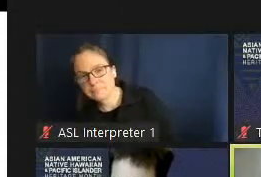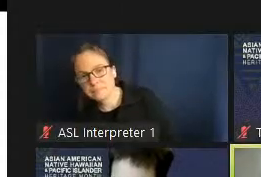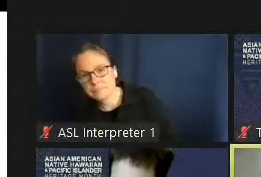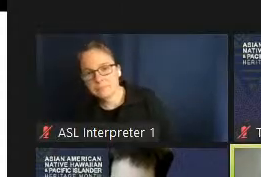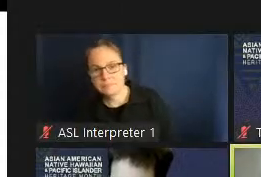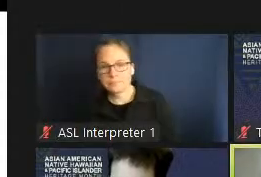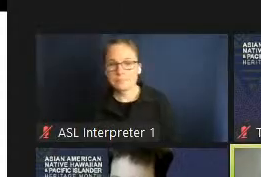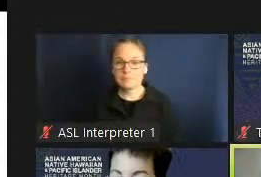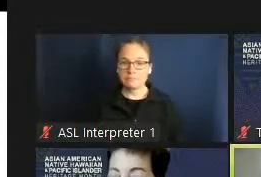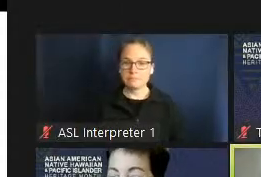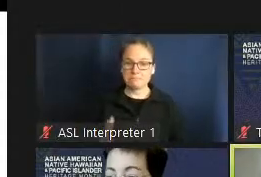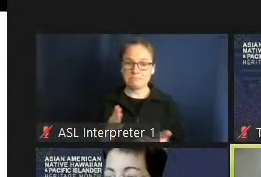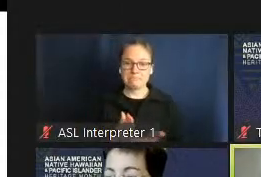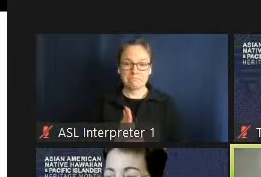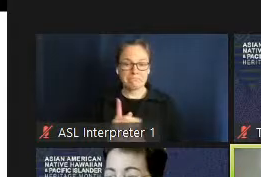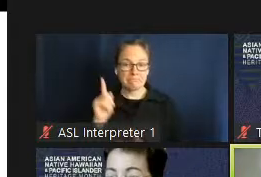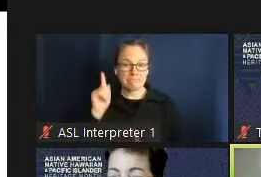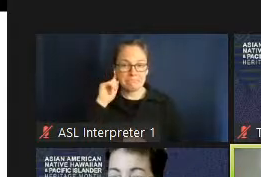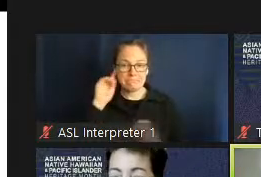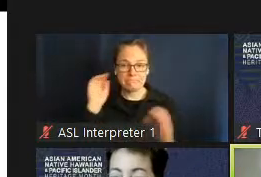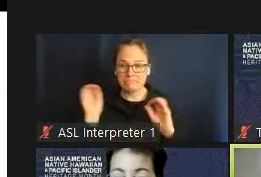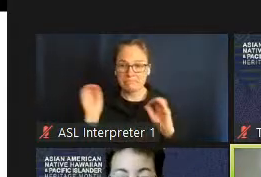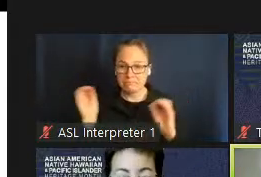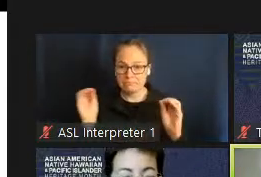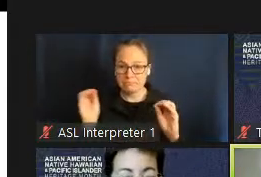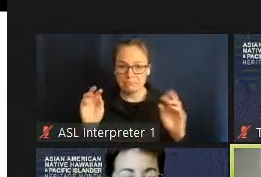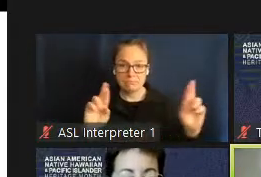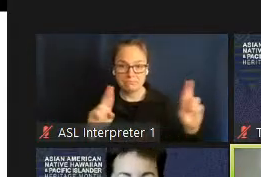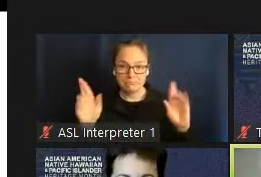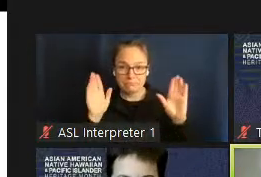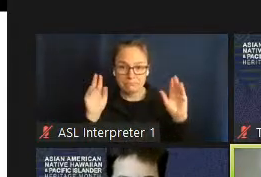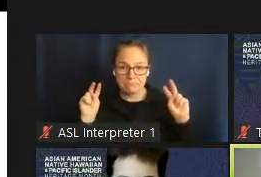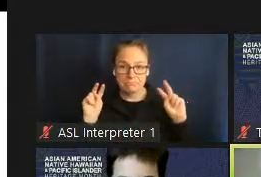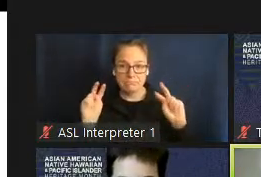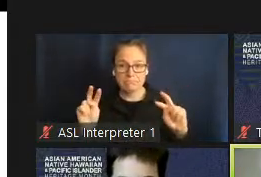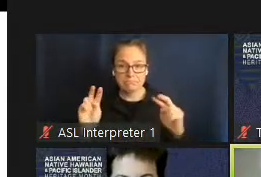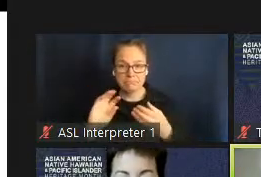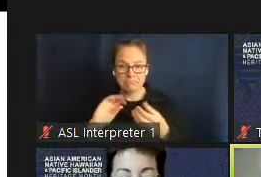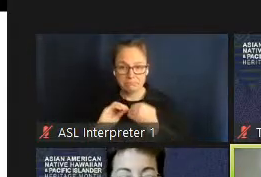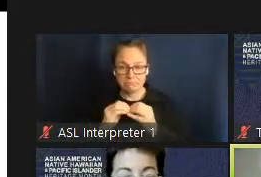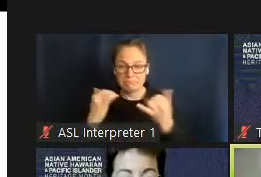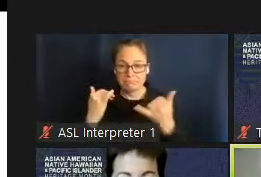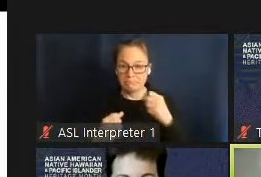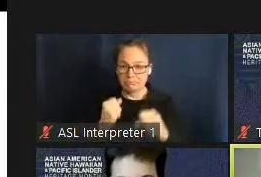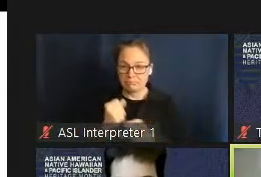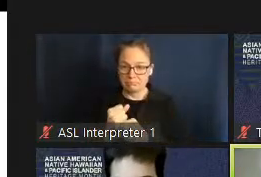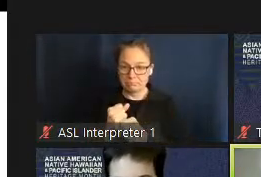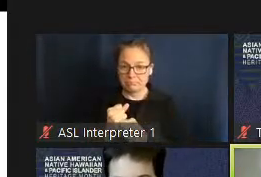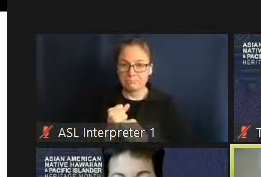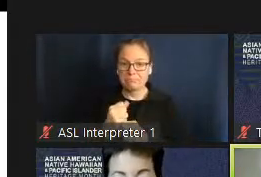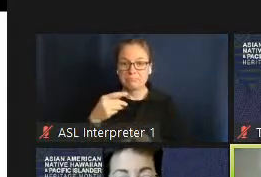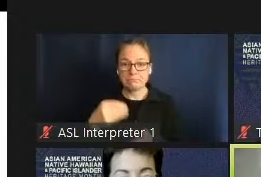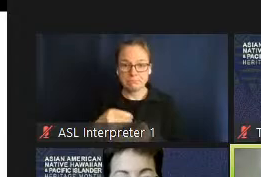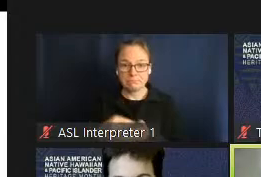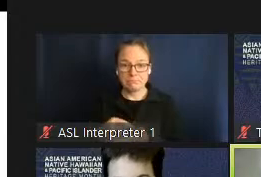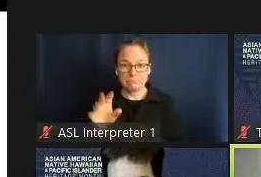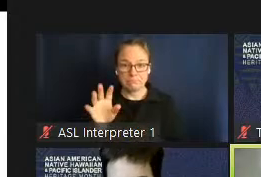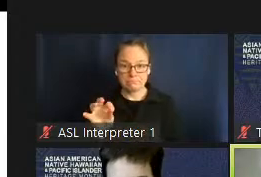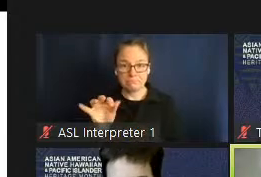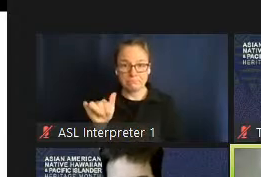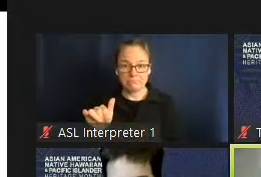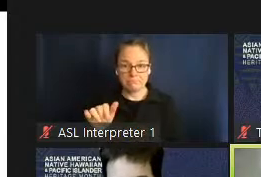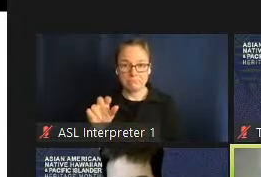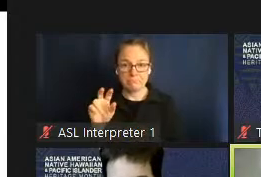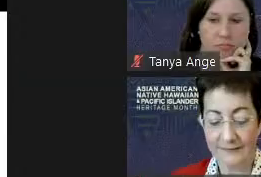All right, hearing none, we'll get into the numbers. So this year's Washington County budget for FY23 is